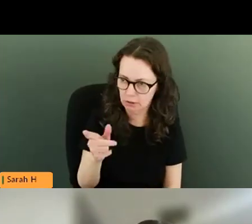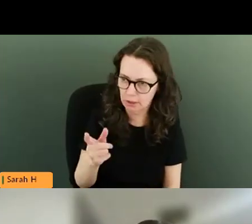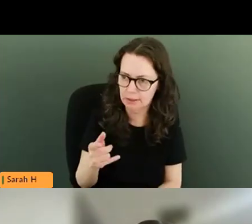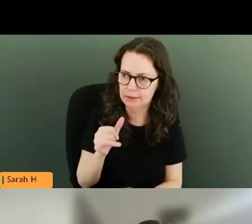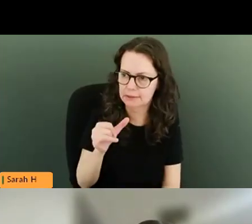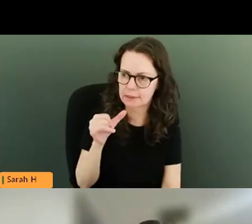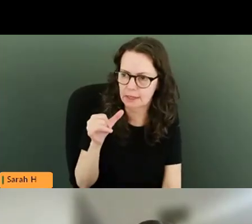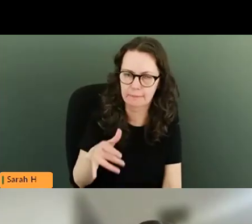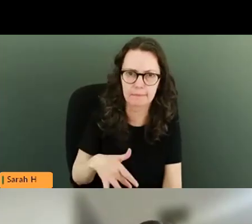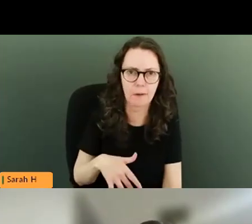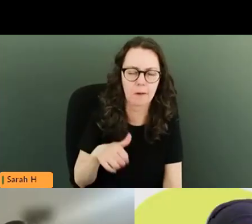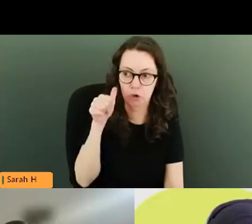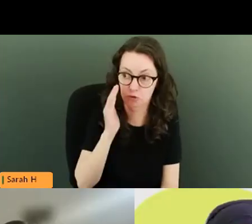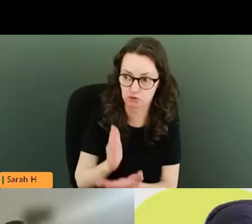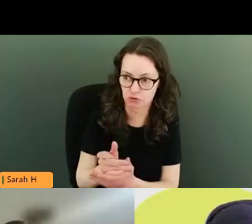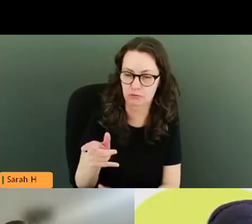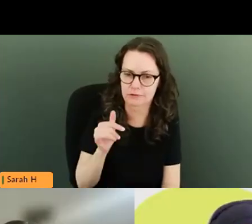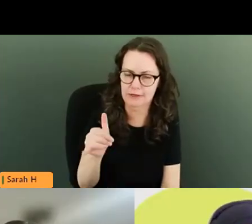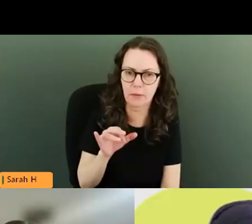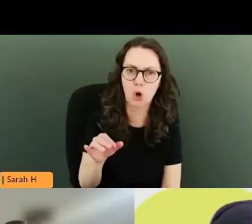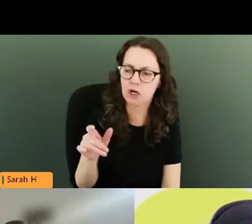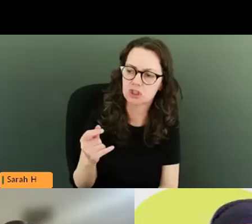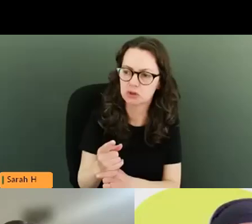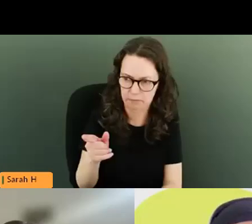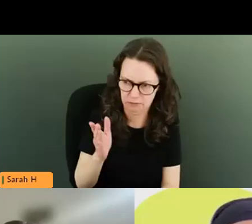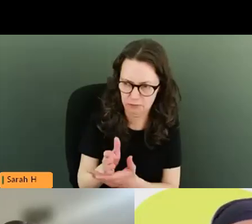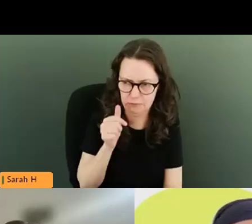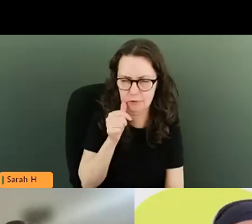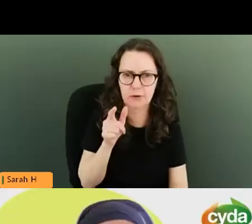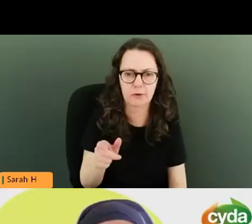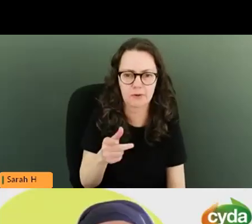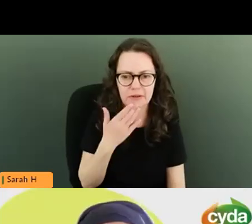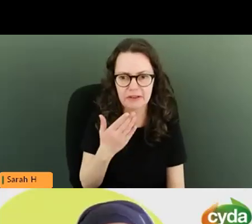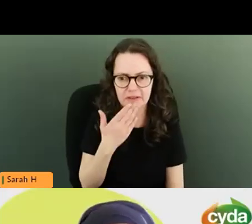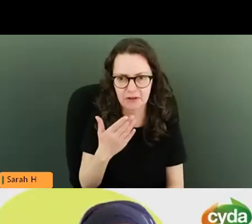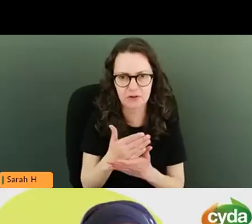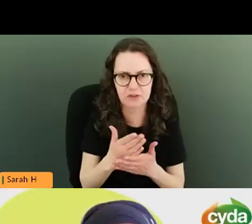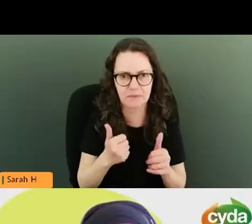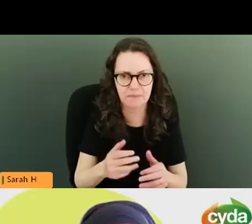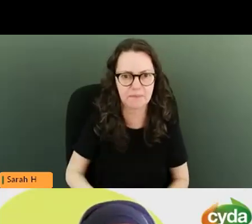able to feel that and experience that and witness that for yourself. Thank you for sharing that.